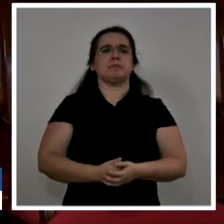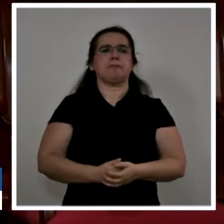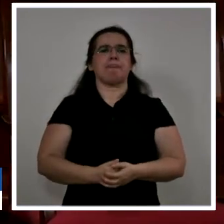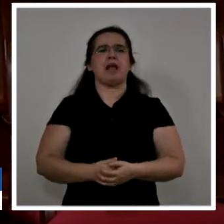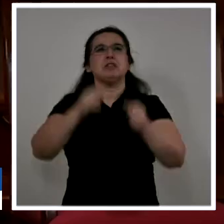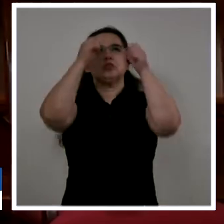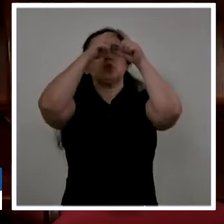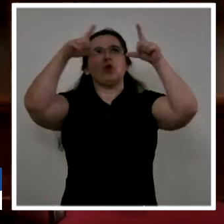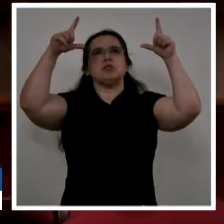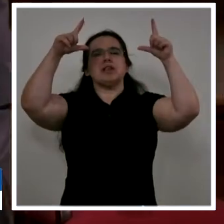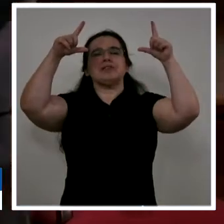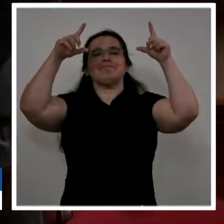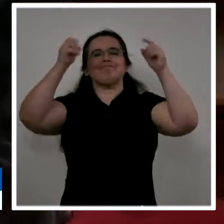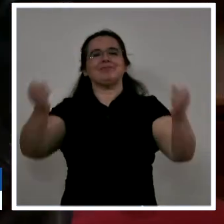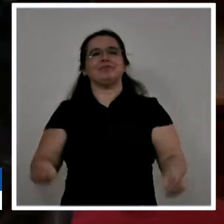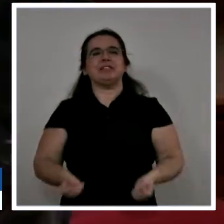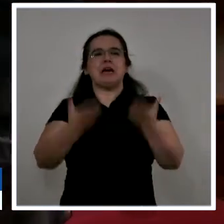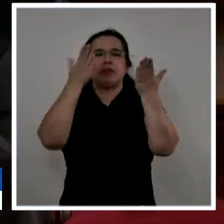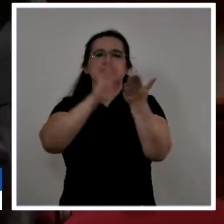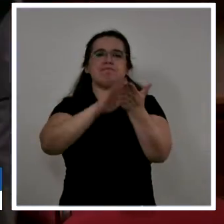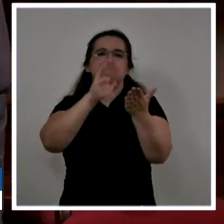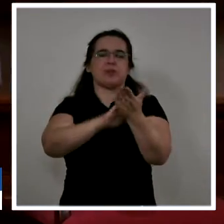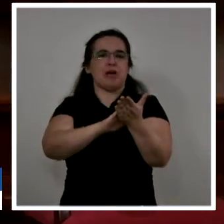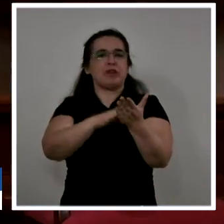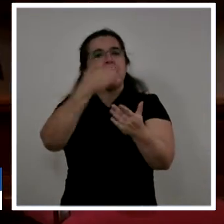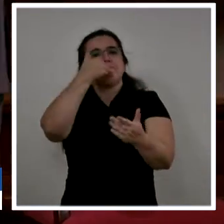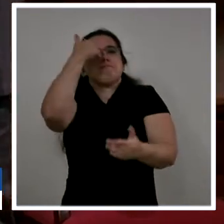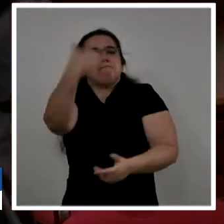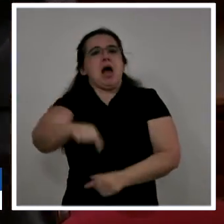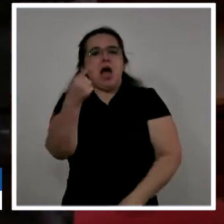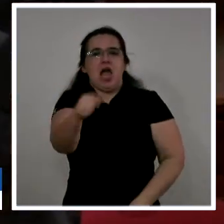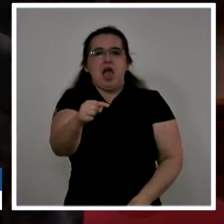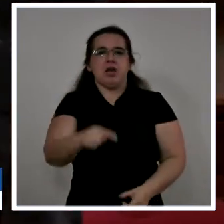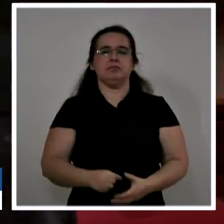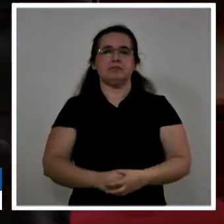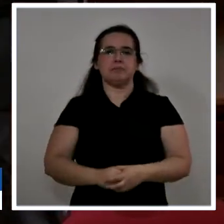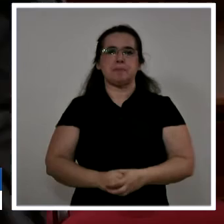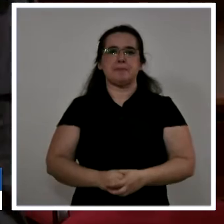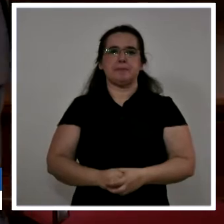Essa noção finalmente está a ser provada como errada. Now everything